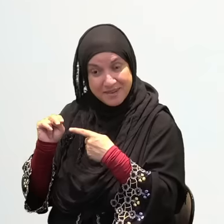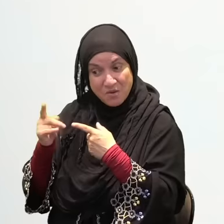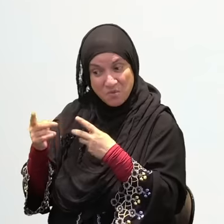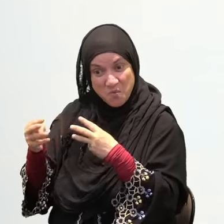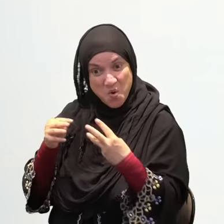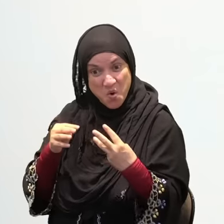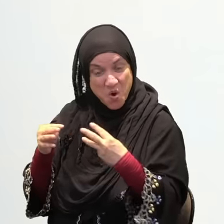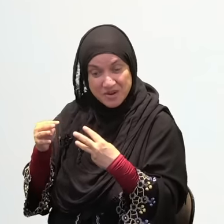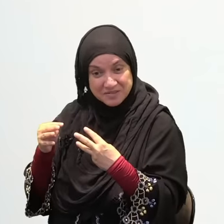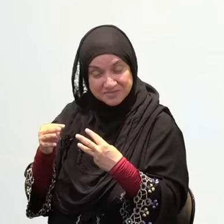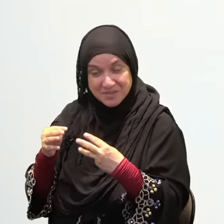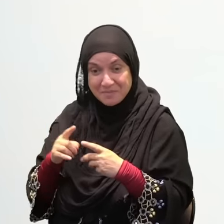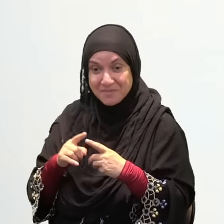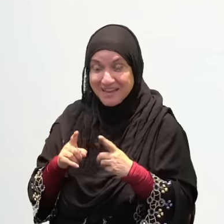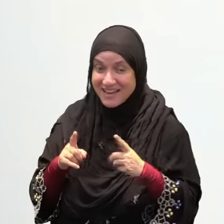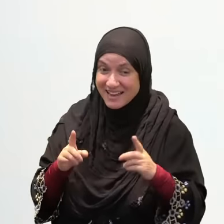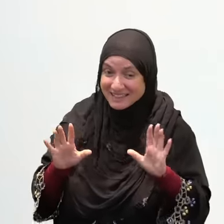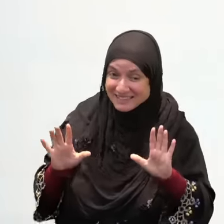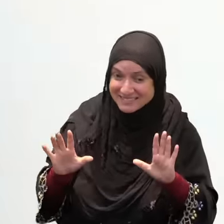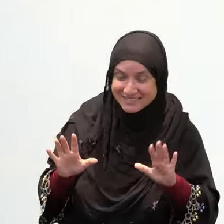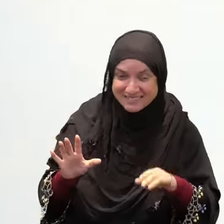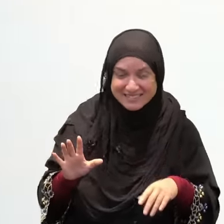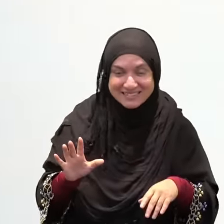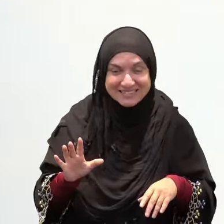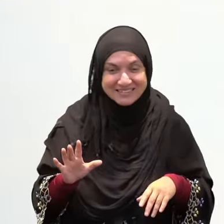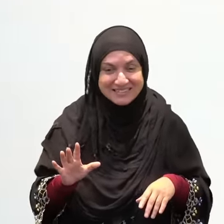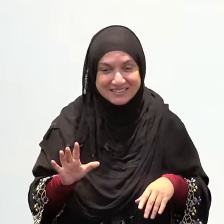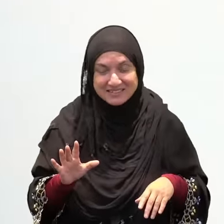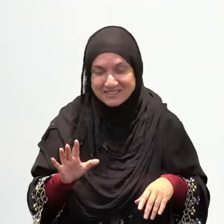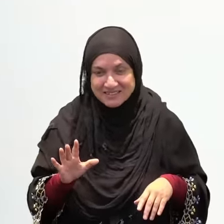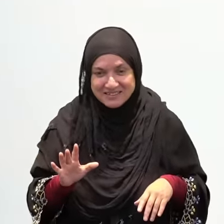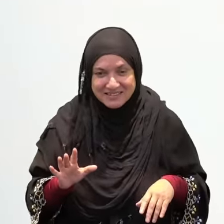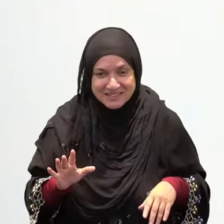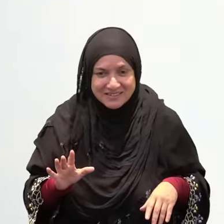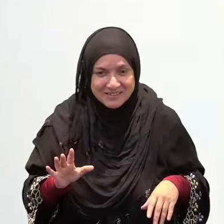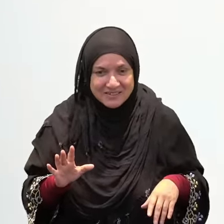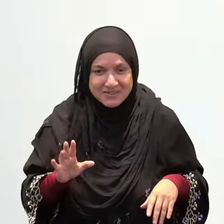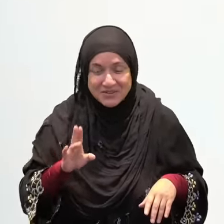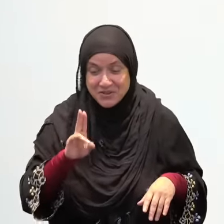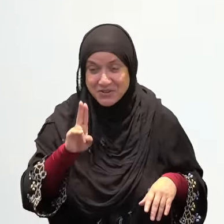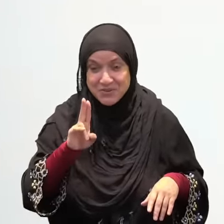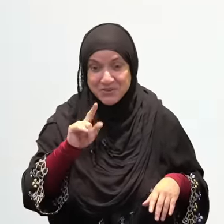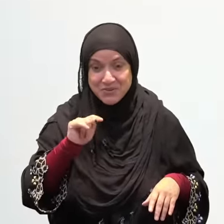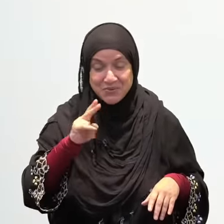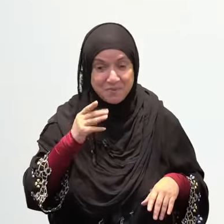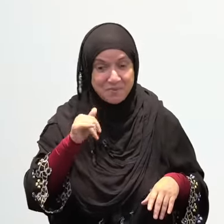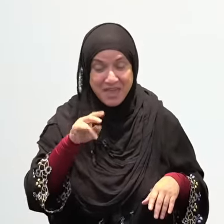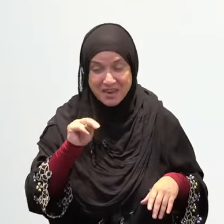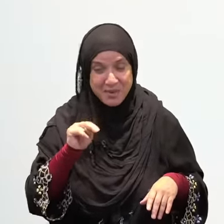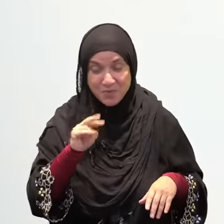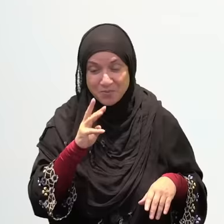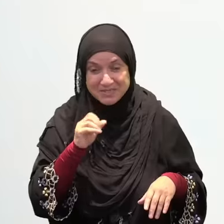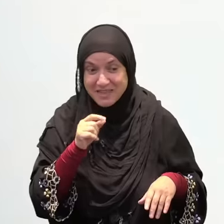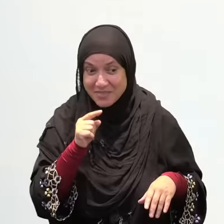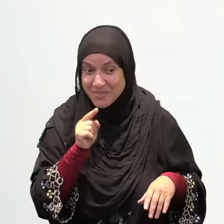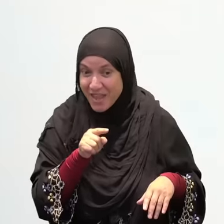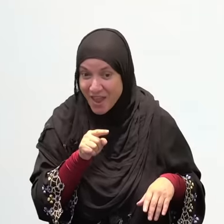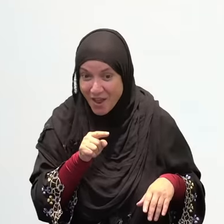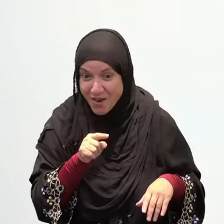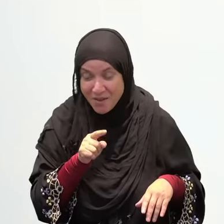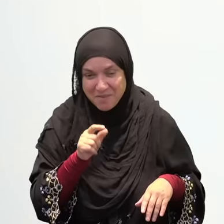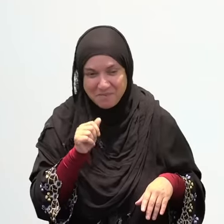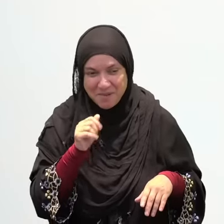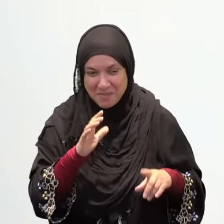him. But that's what, I mean, it settled in his head. Hey, that's two things, there must be something to it. Then a third thing, he wasn't there on